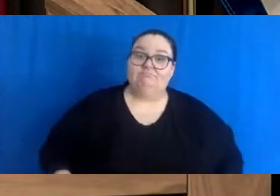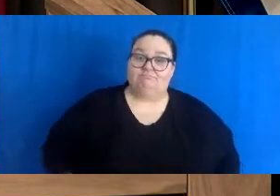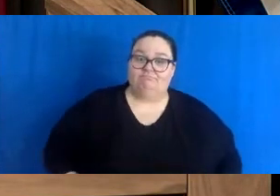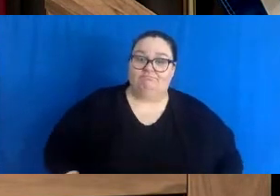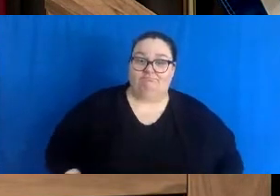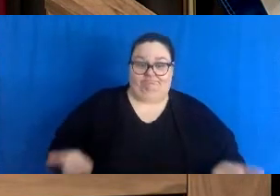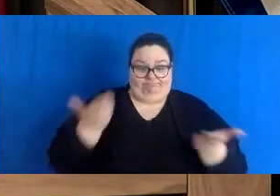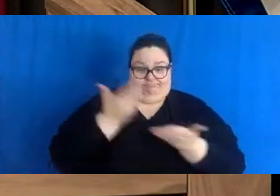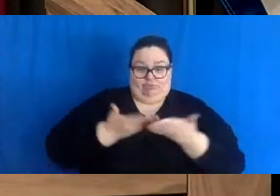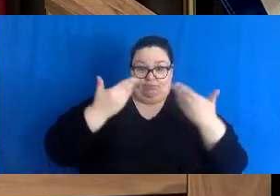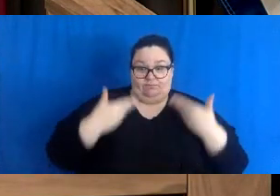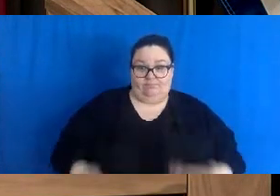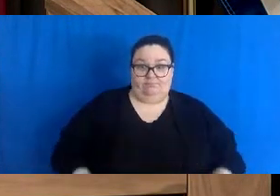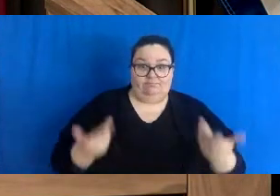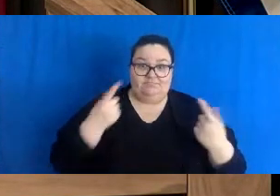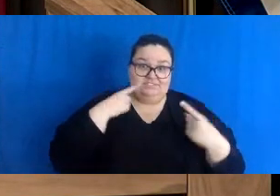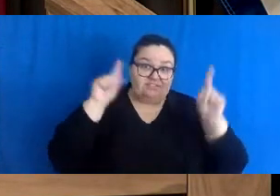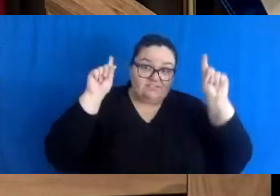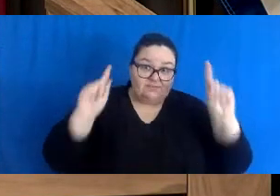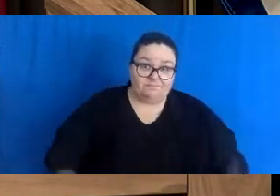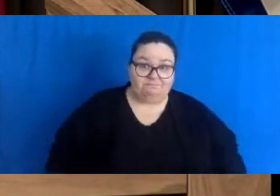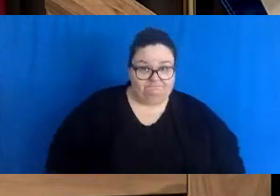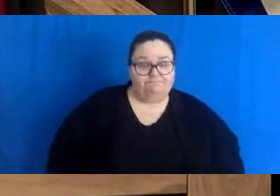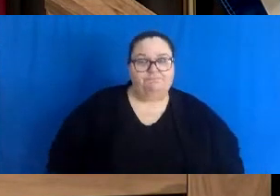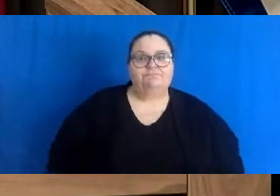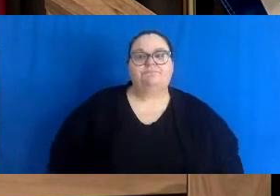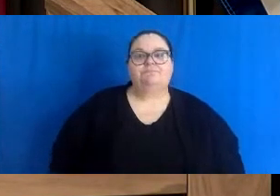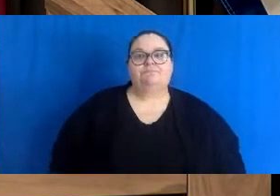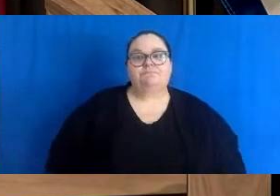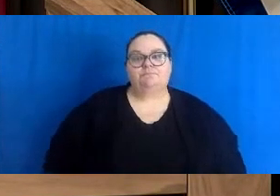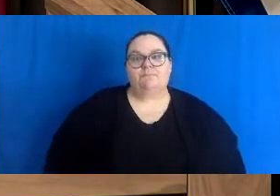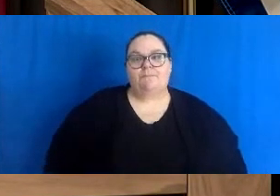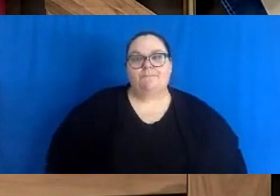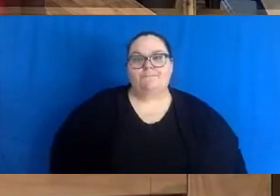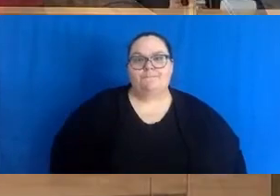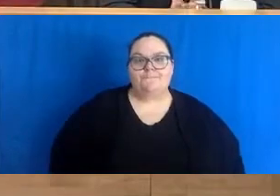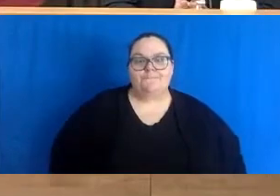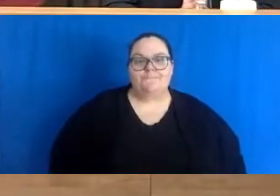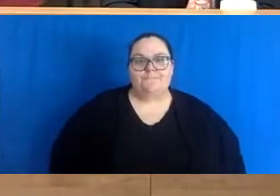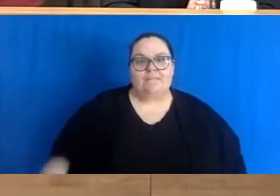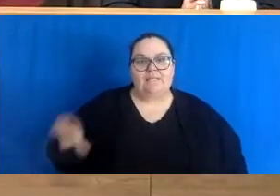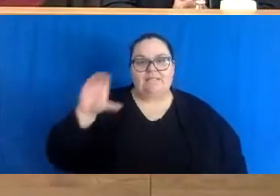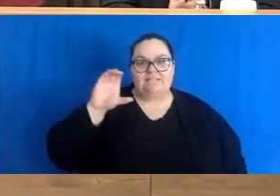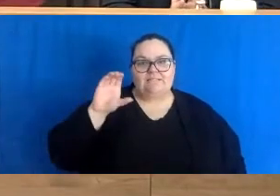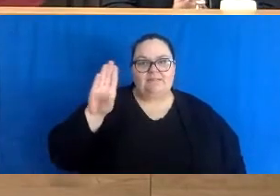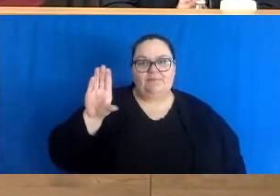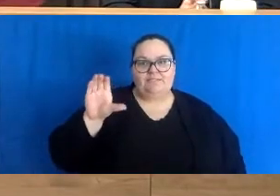proof that they work. Thank you. Isabel Legere with CBC.